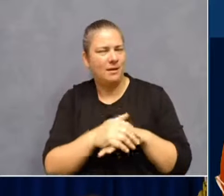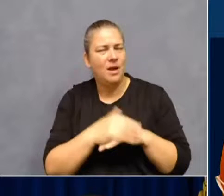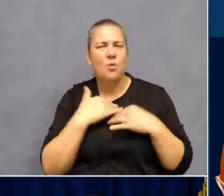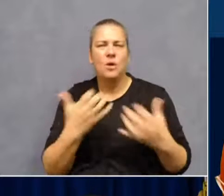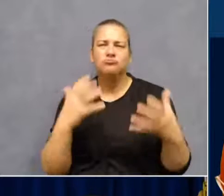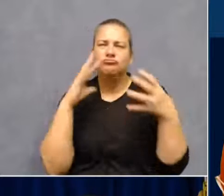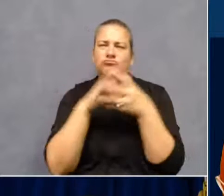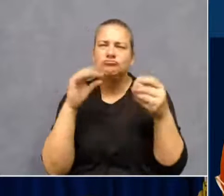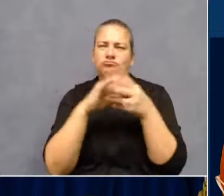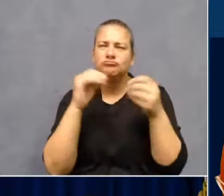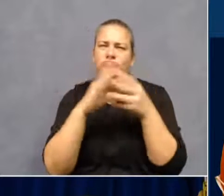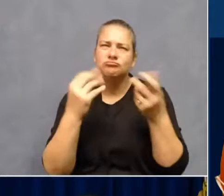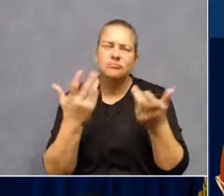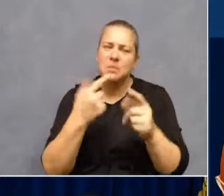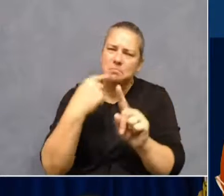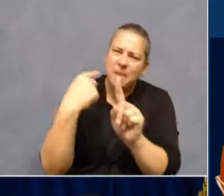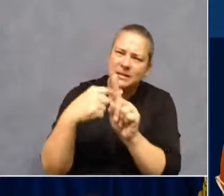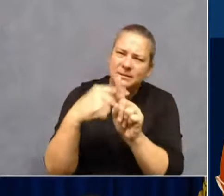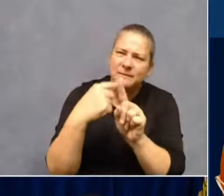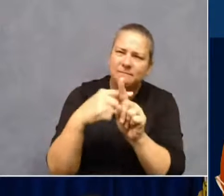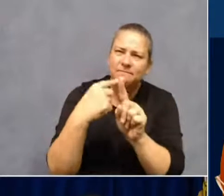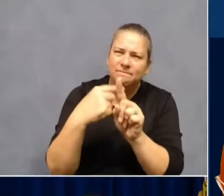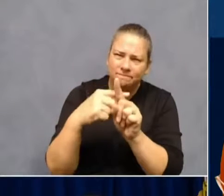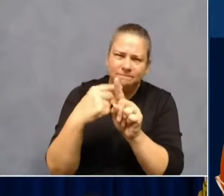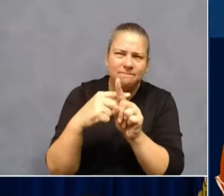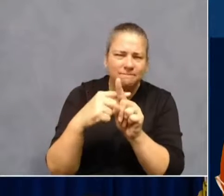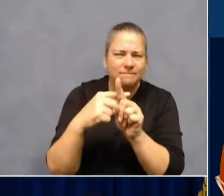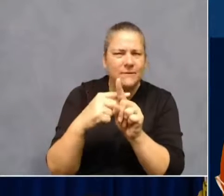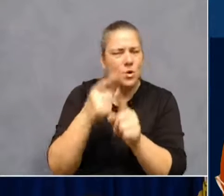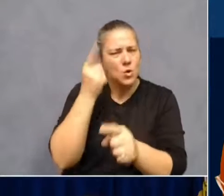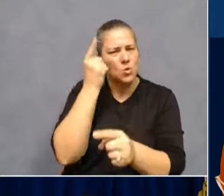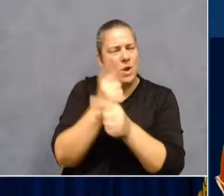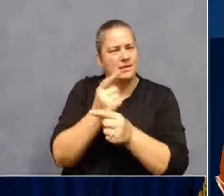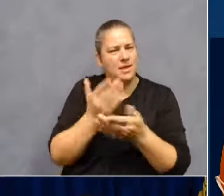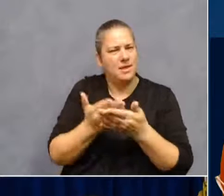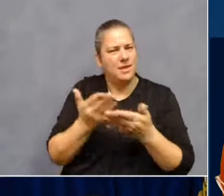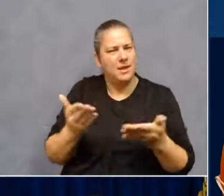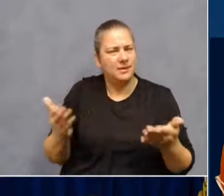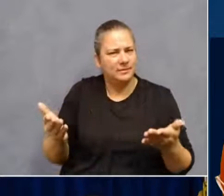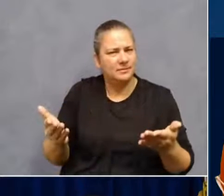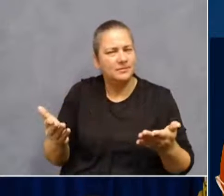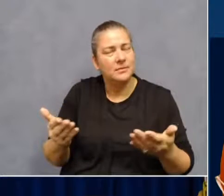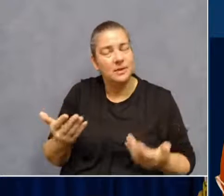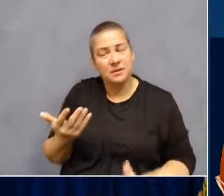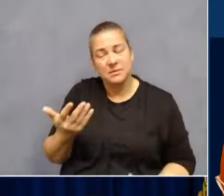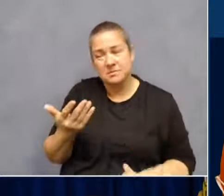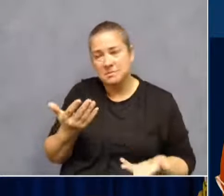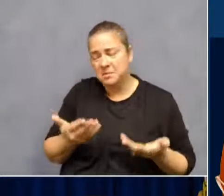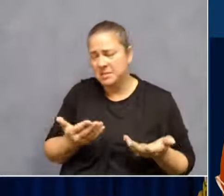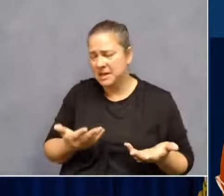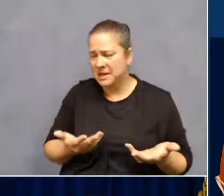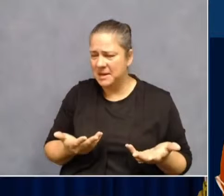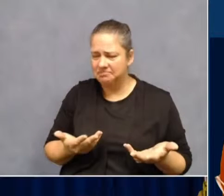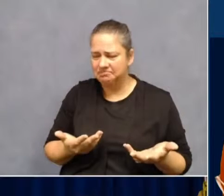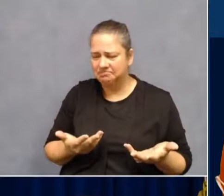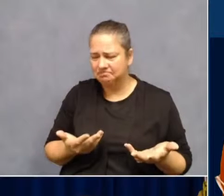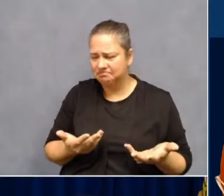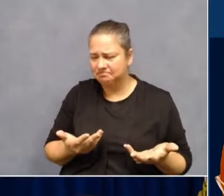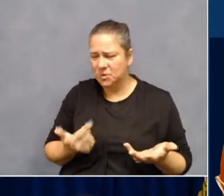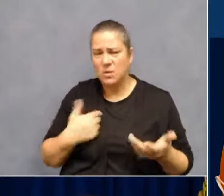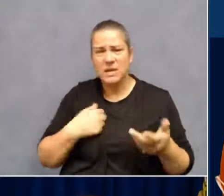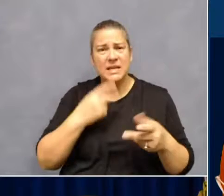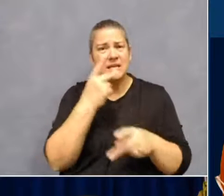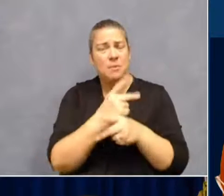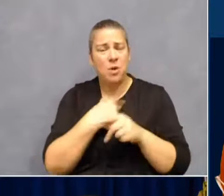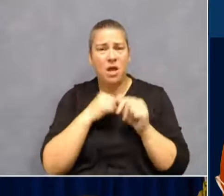thing throughout the length of this pandemic. Maybe to spend a little less time talking about folks that won't put